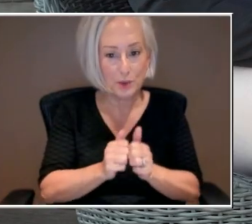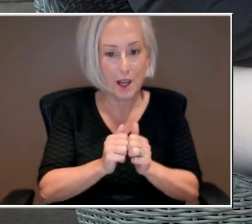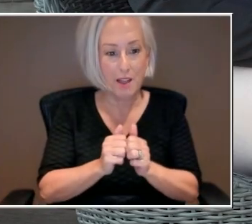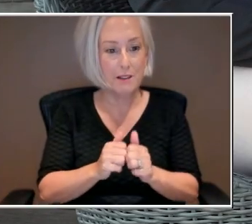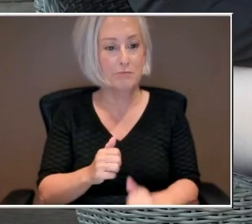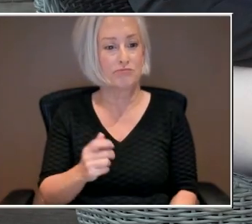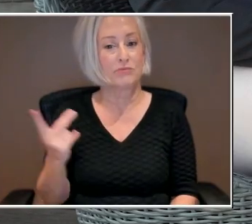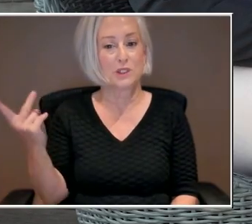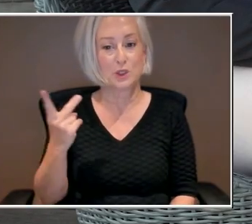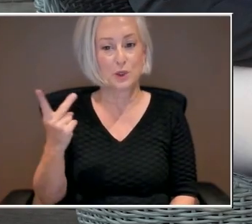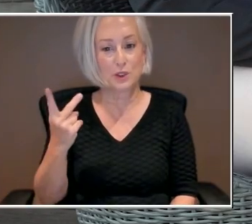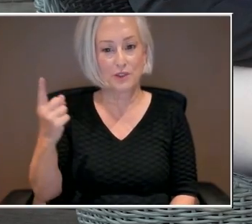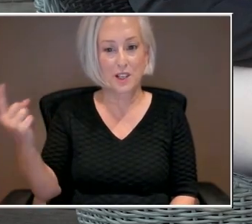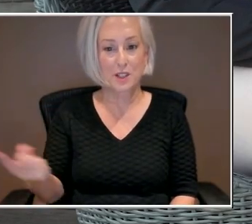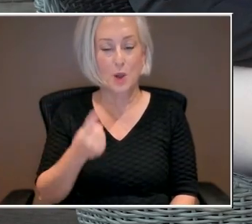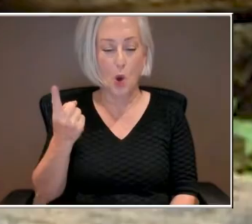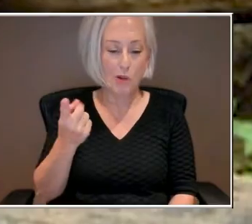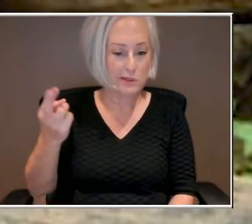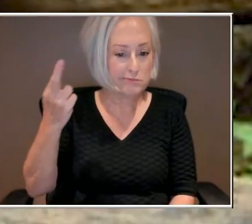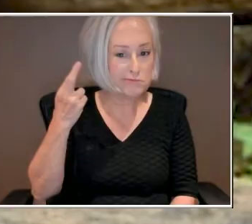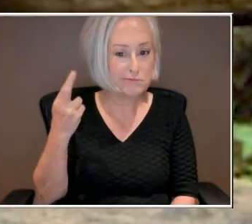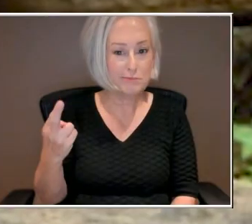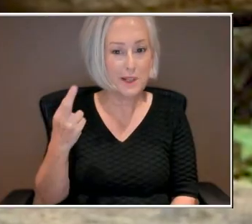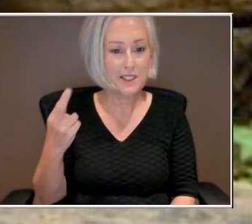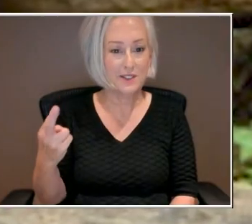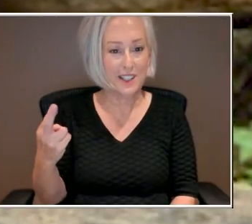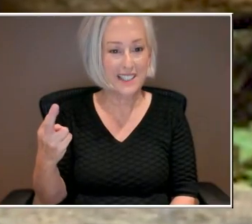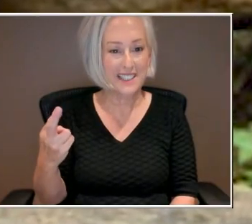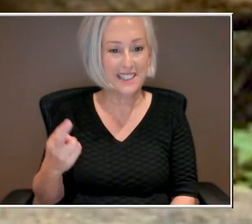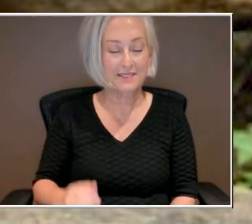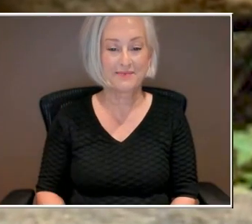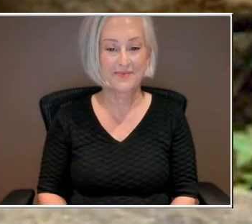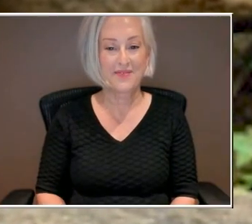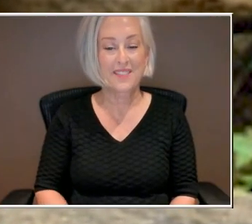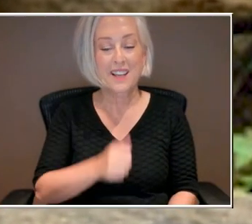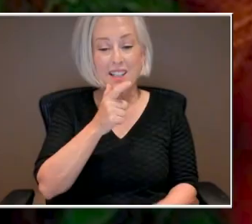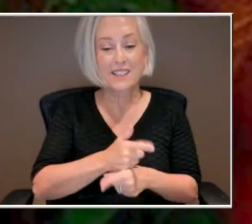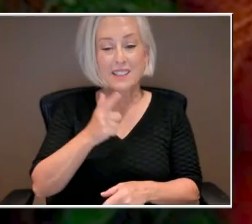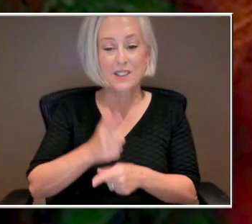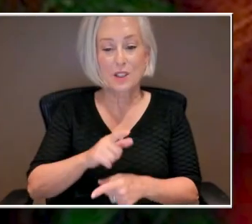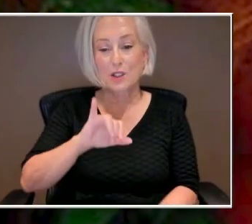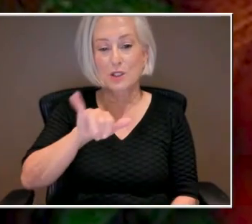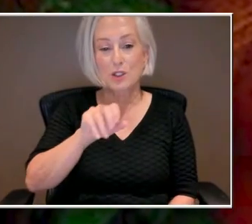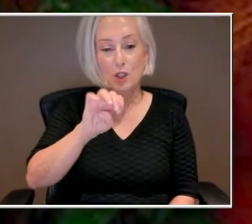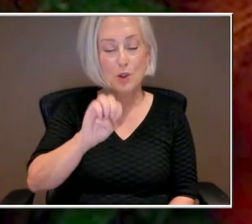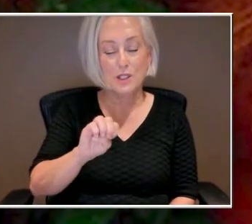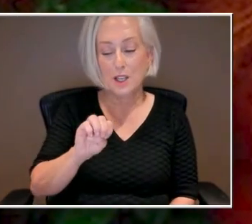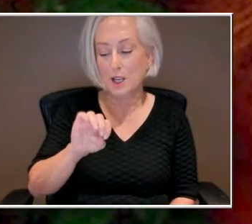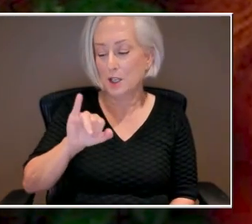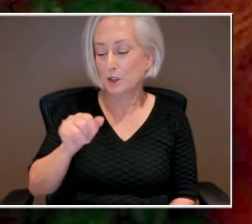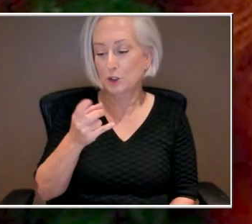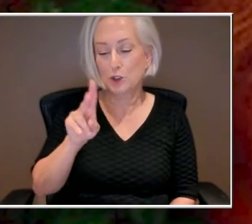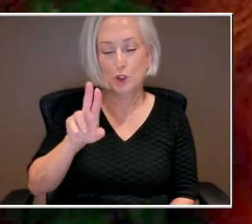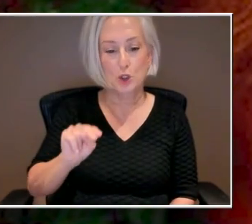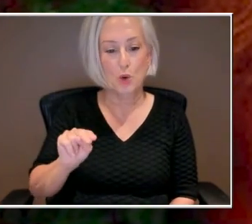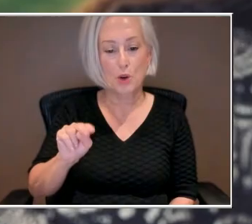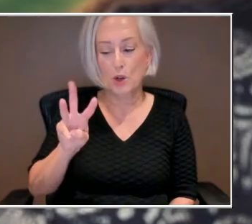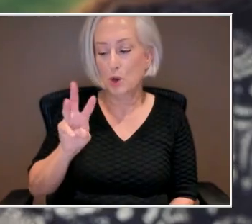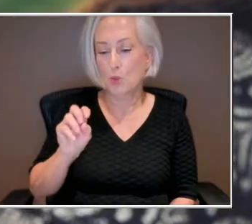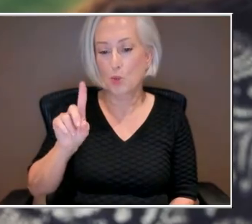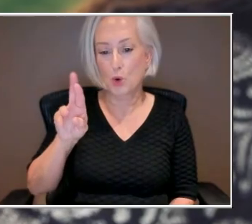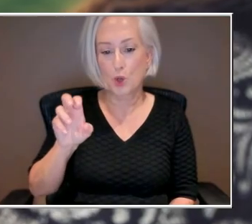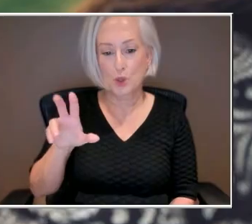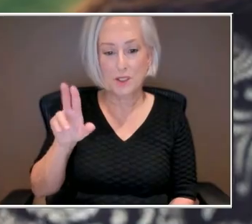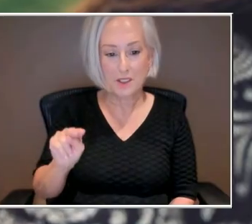been best friends, so close. Sisters Josie and Jordan Wooderson so far have done it all together,